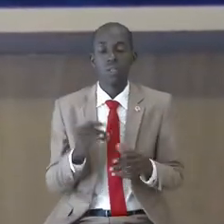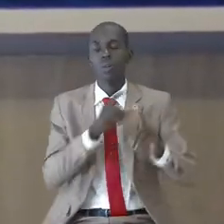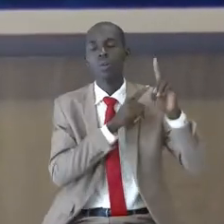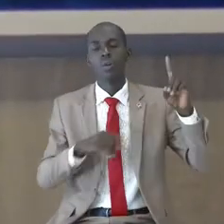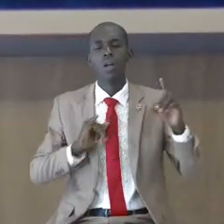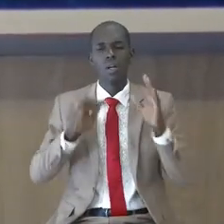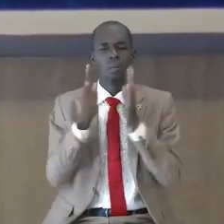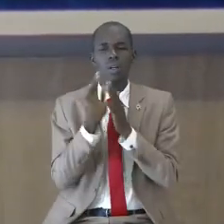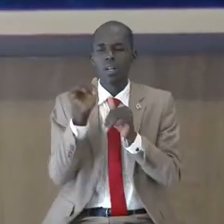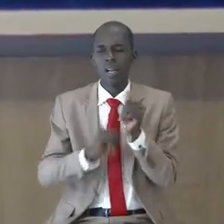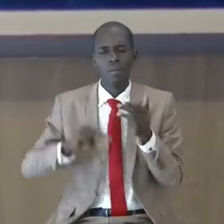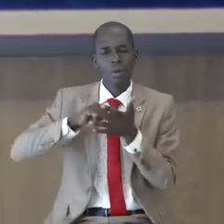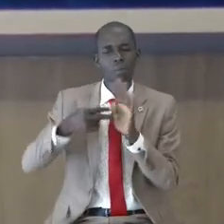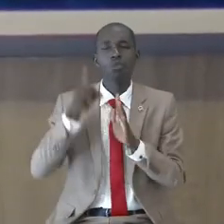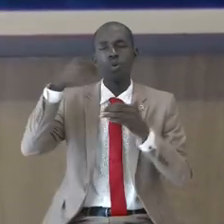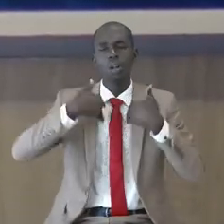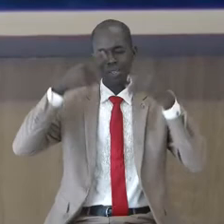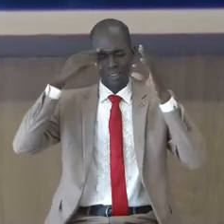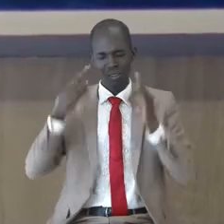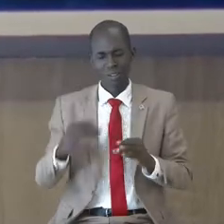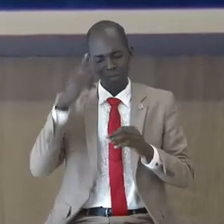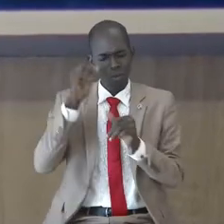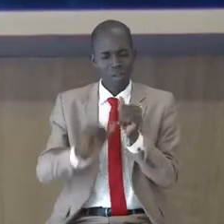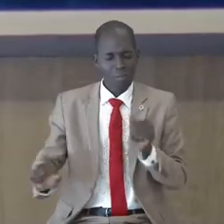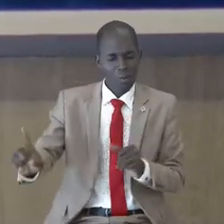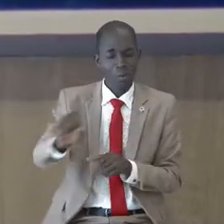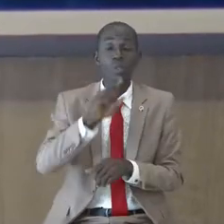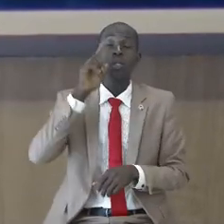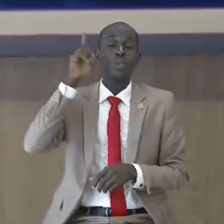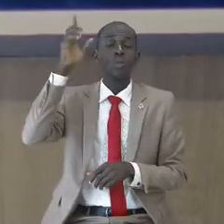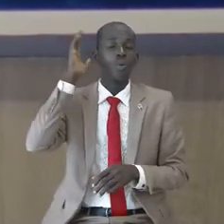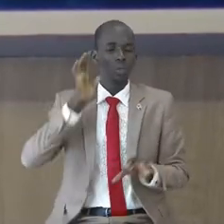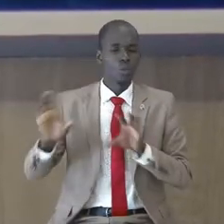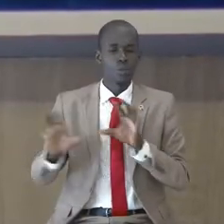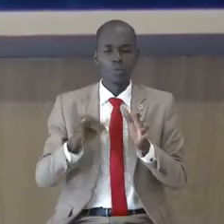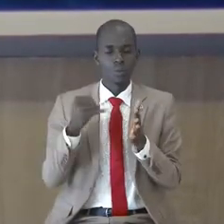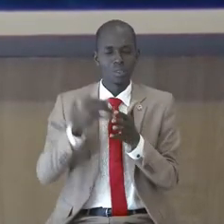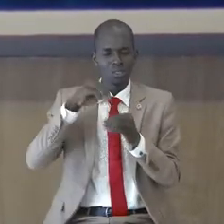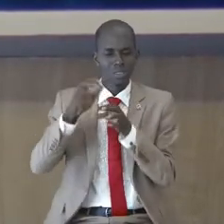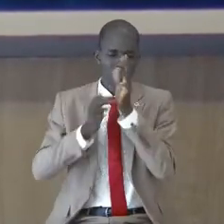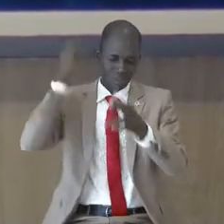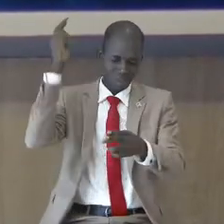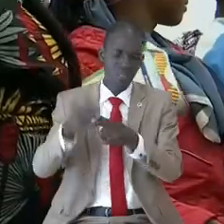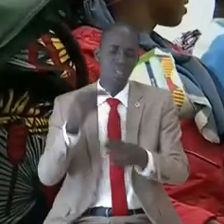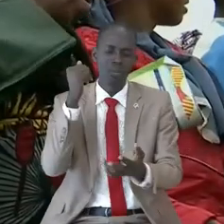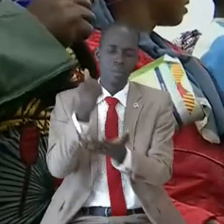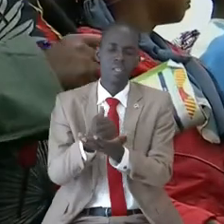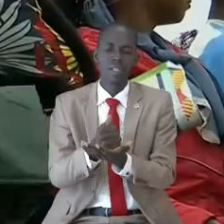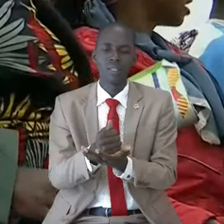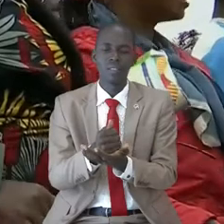every purpose you have decided for everyone, you will fulfill in Jesus'